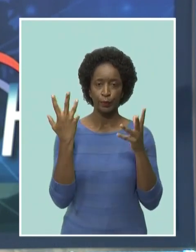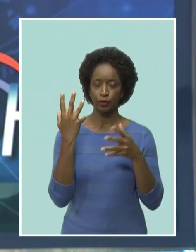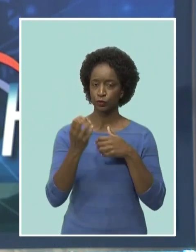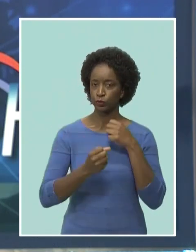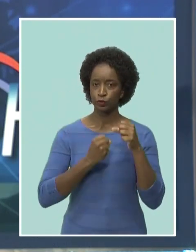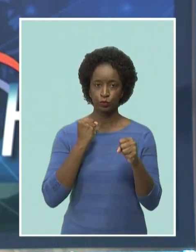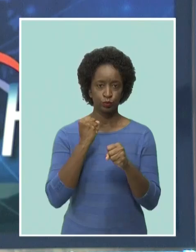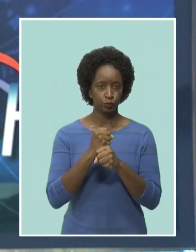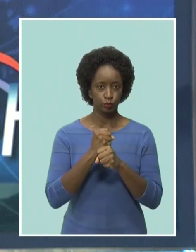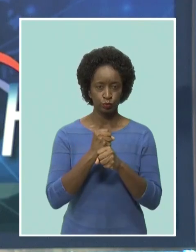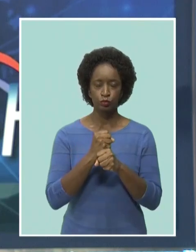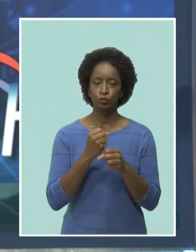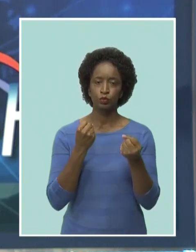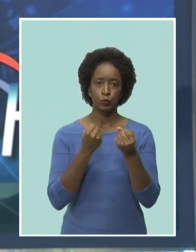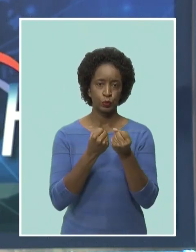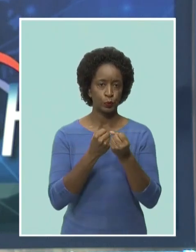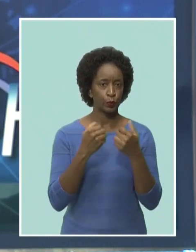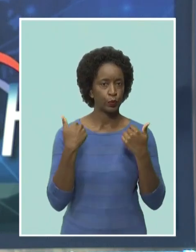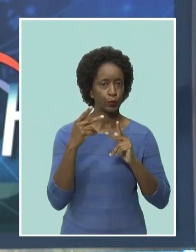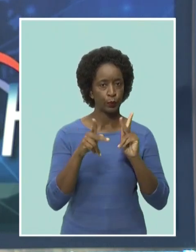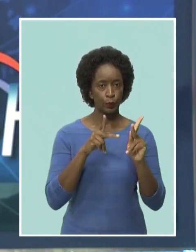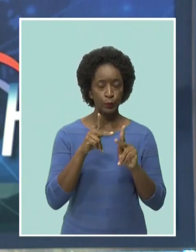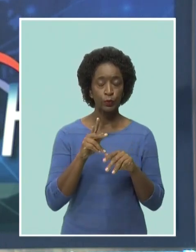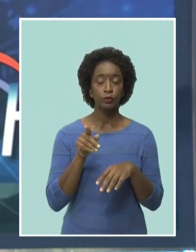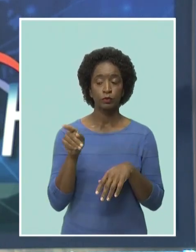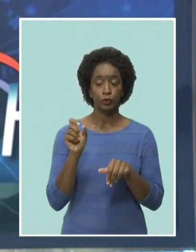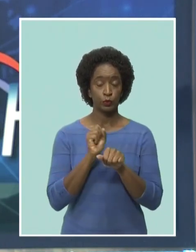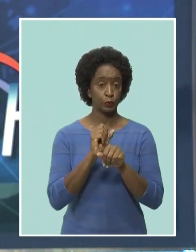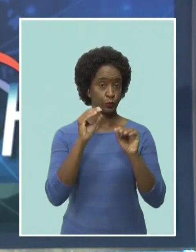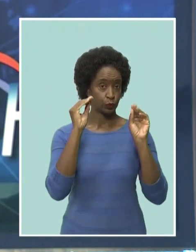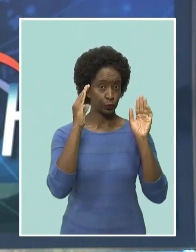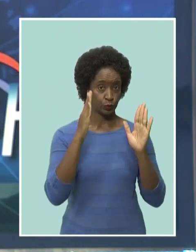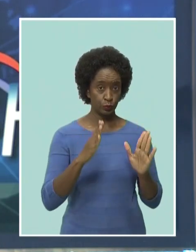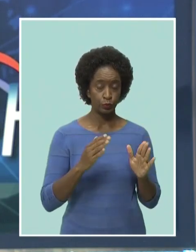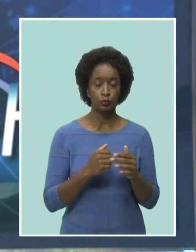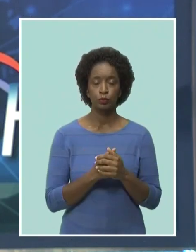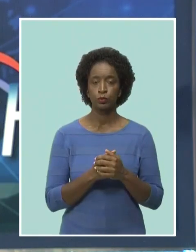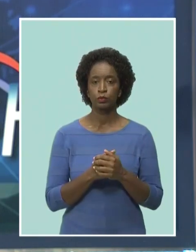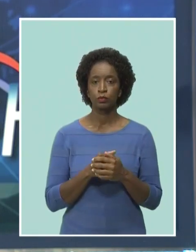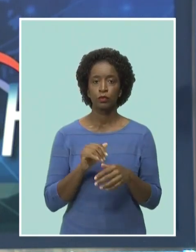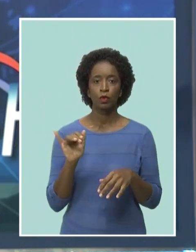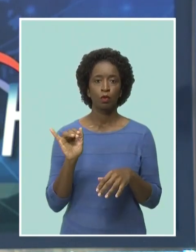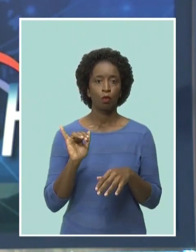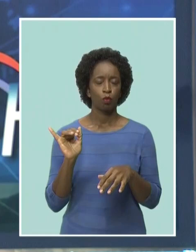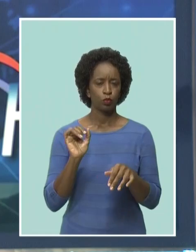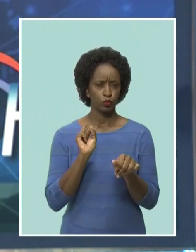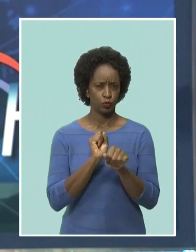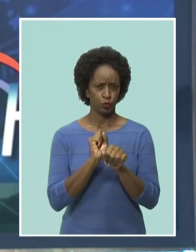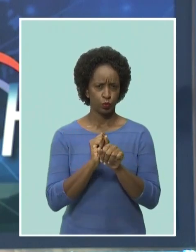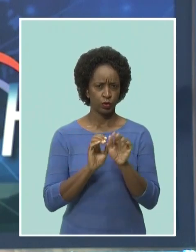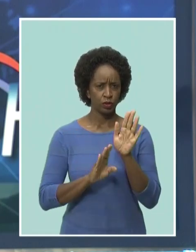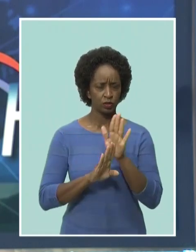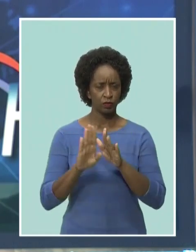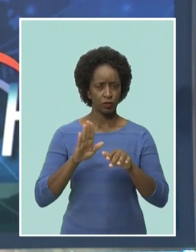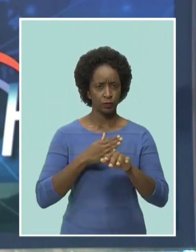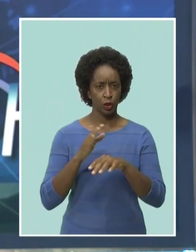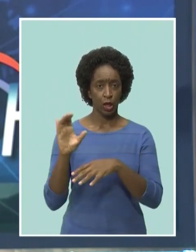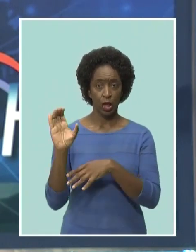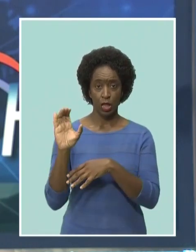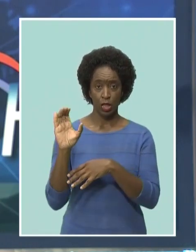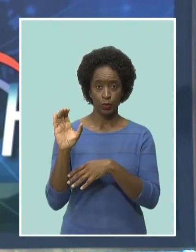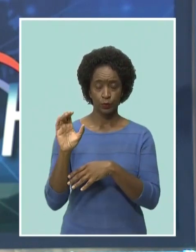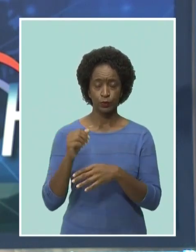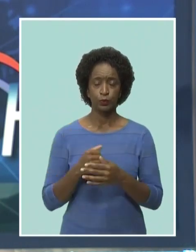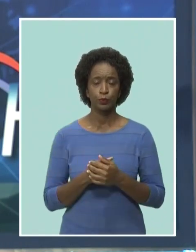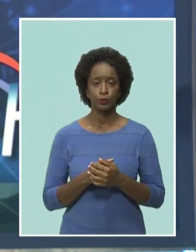to Barbadian youth as a teacher, and he also gave stellar contributions to the development of the Calypso art form and culture in